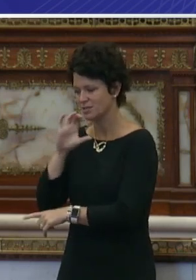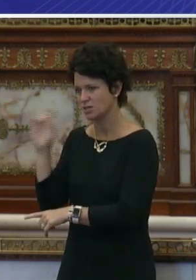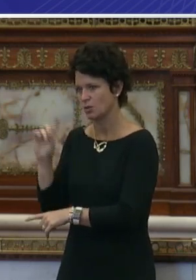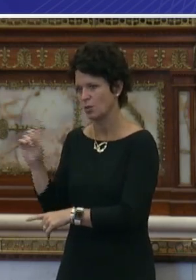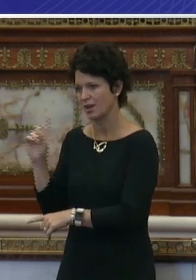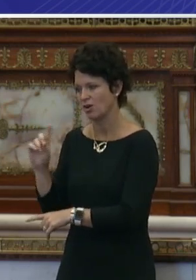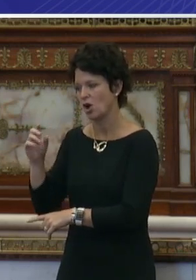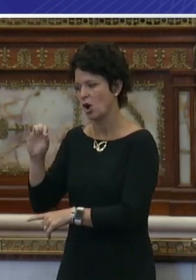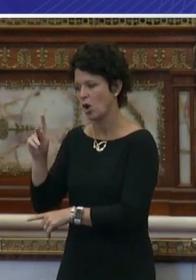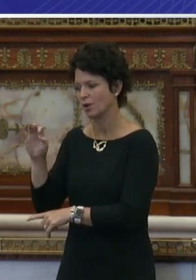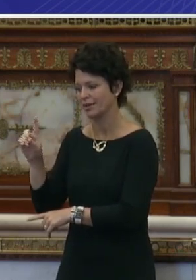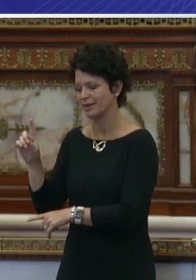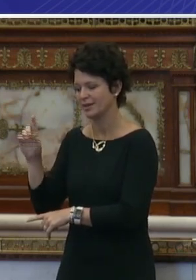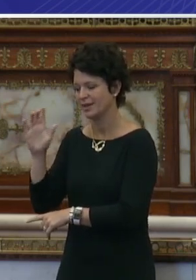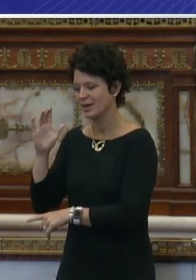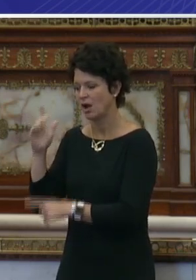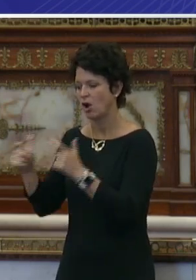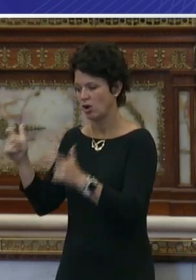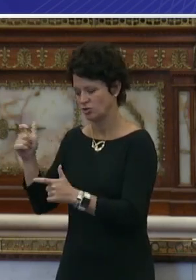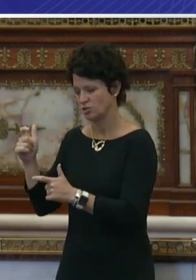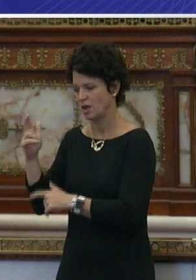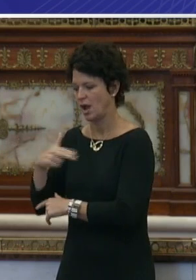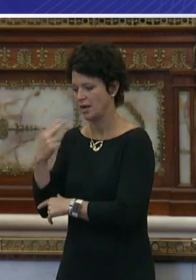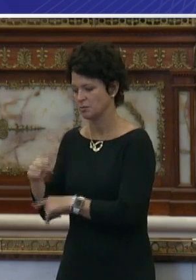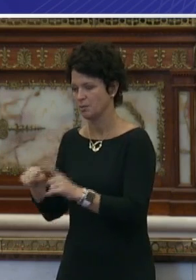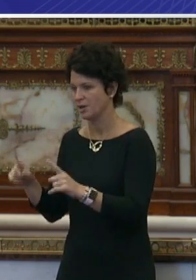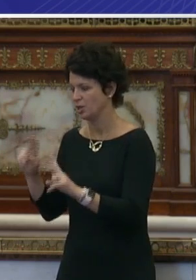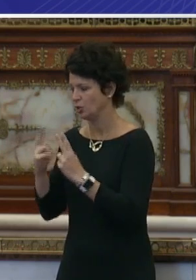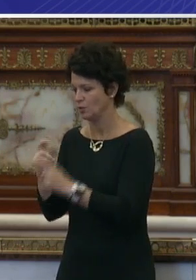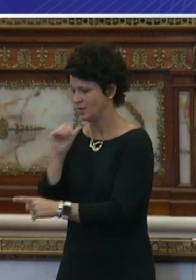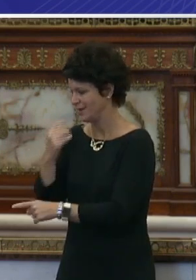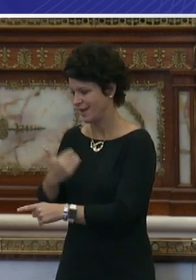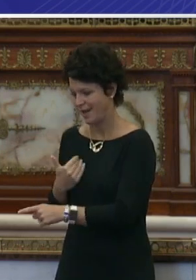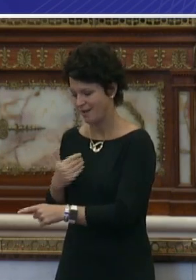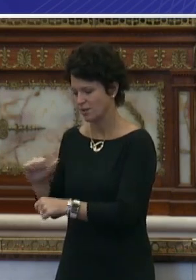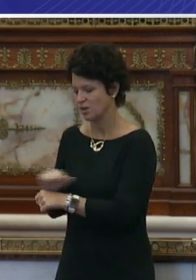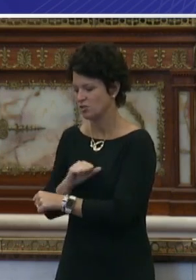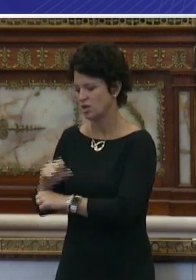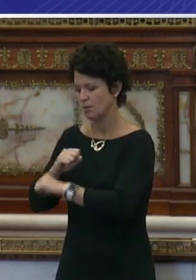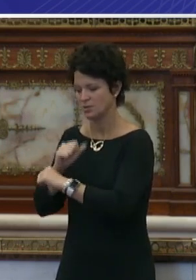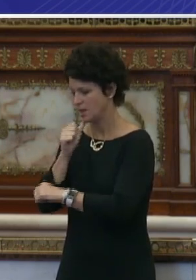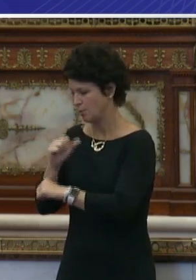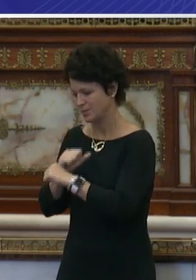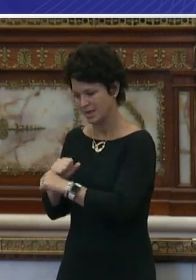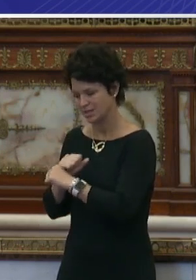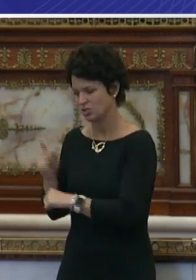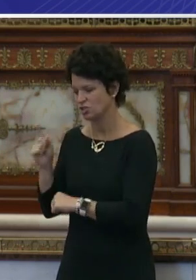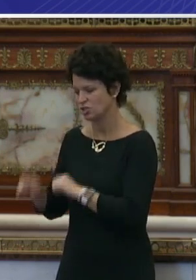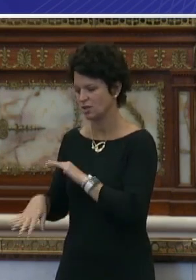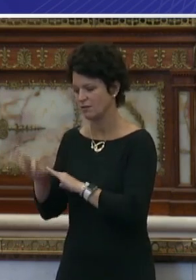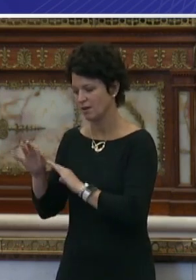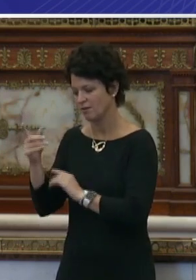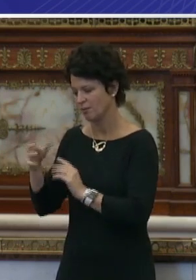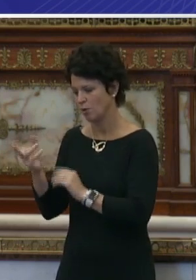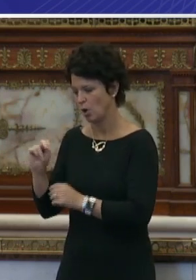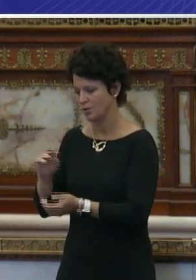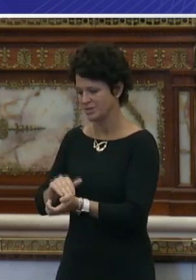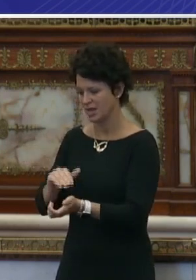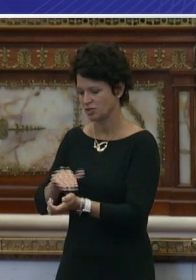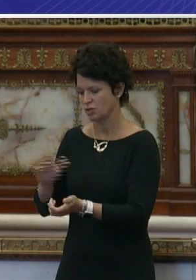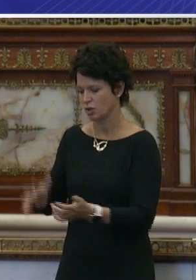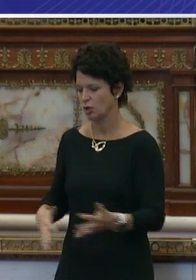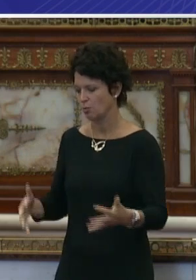Oakland, California's largest hospitals, but she was not unionized and her job wasn't protected. She discovered from her own physician that